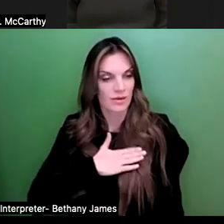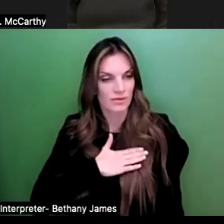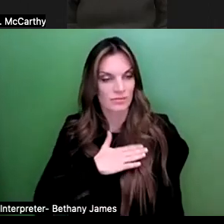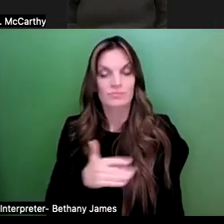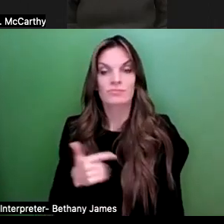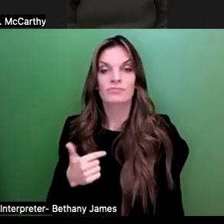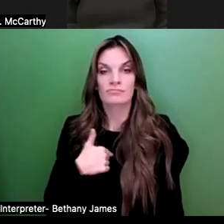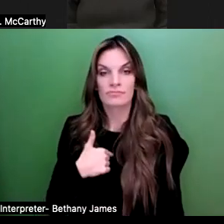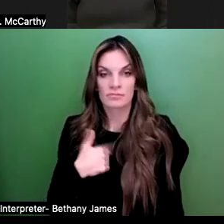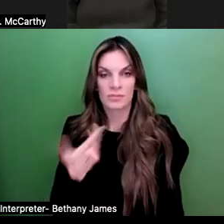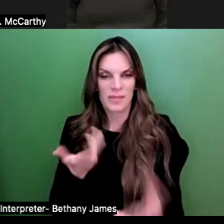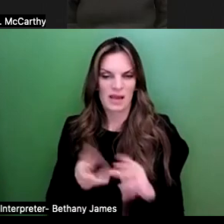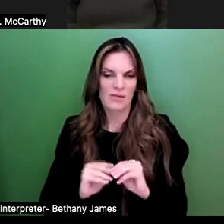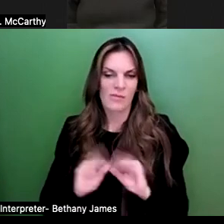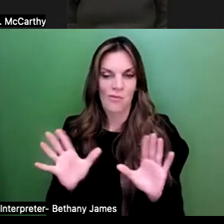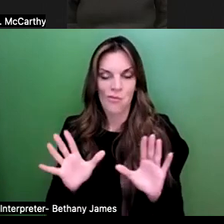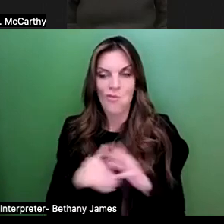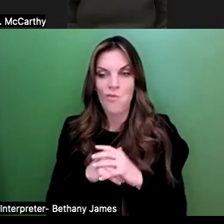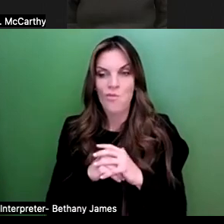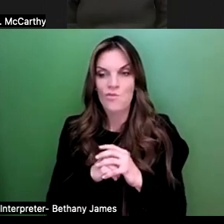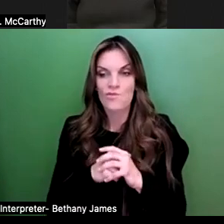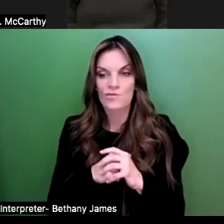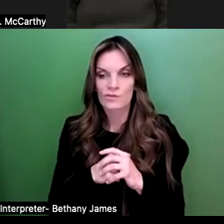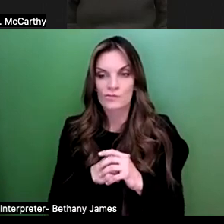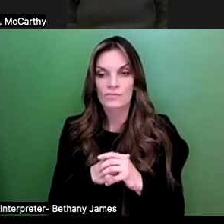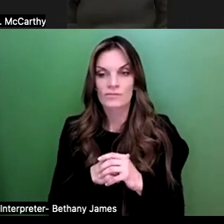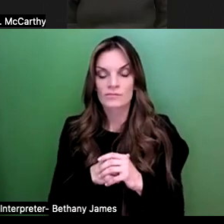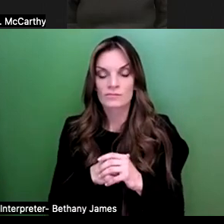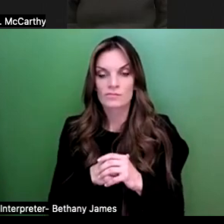I just wanted to make that clear. And as